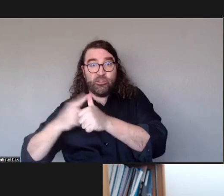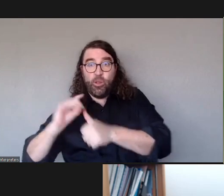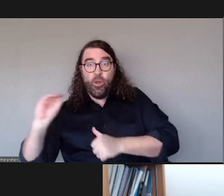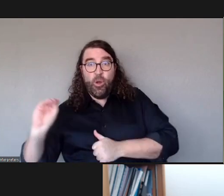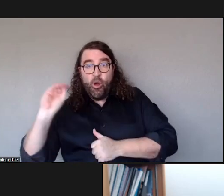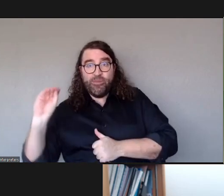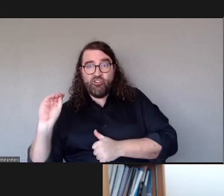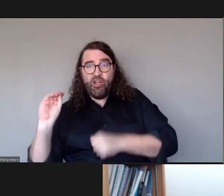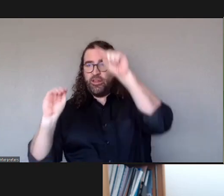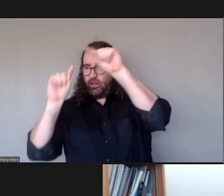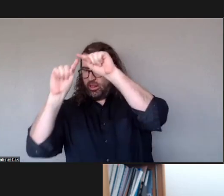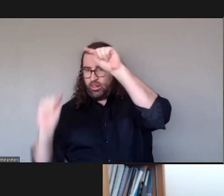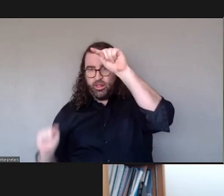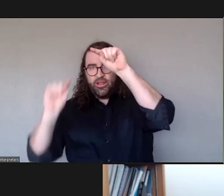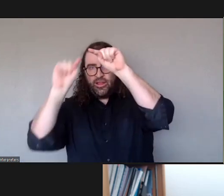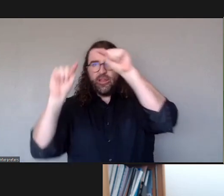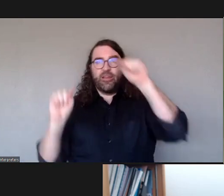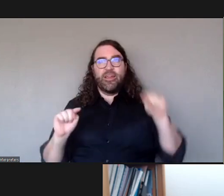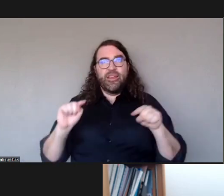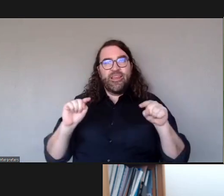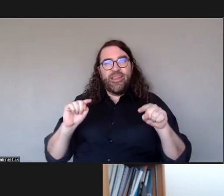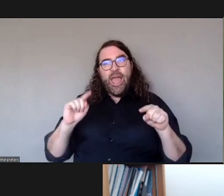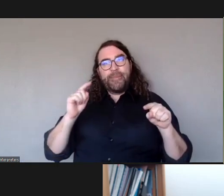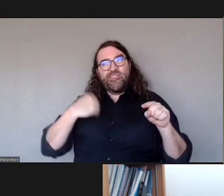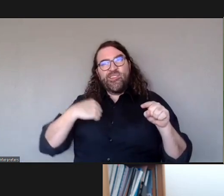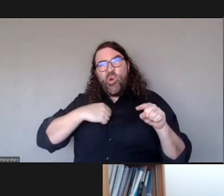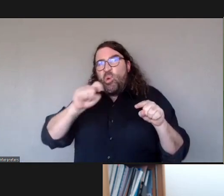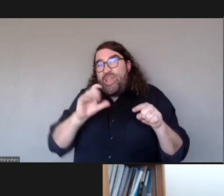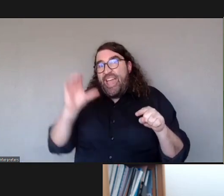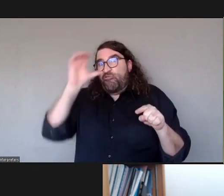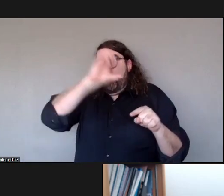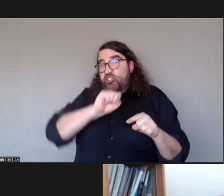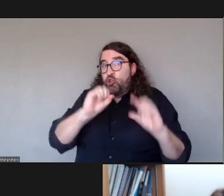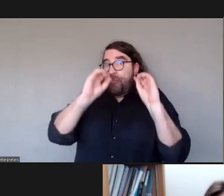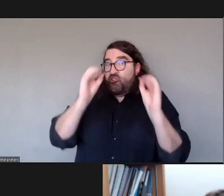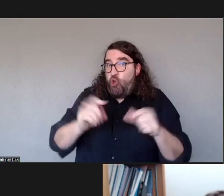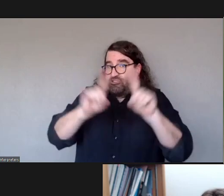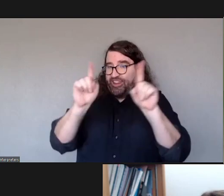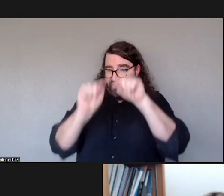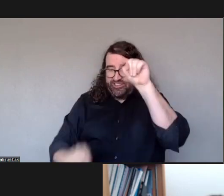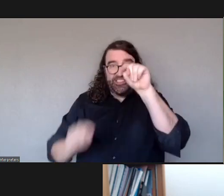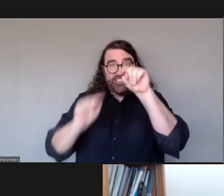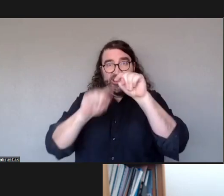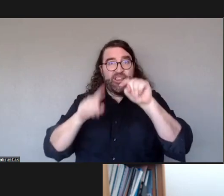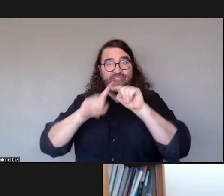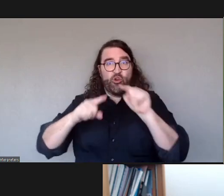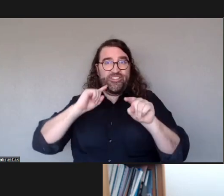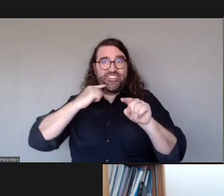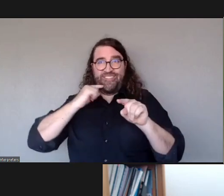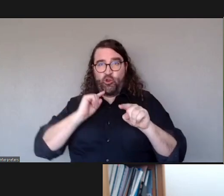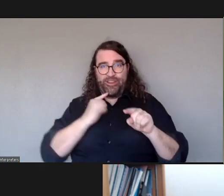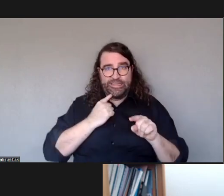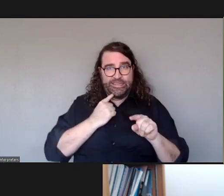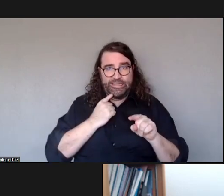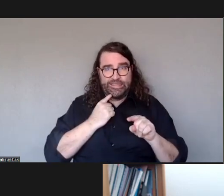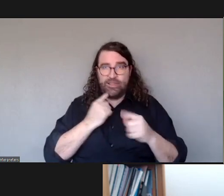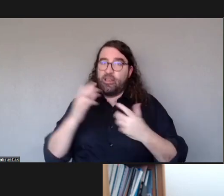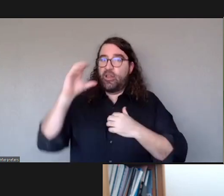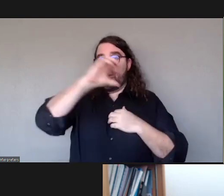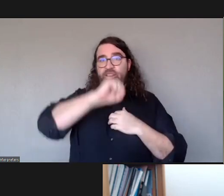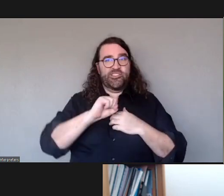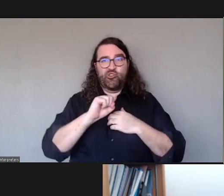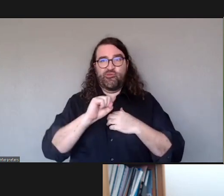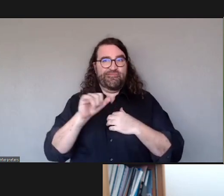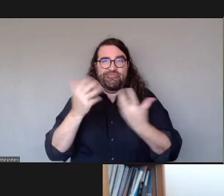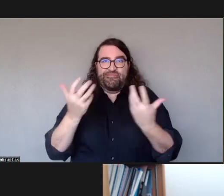to assume that there's no difference between the hospitalization, the severity of those two illnesses. And so